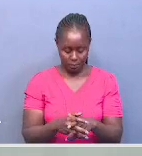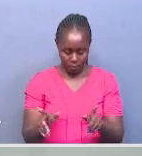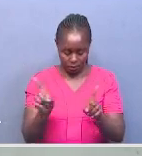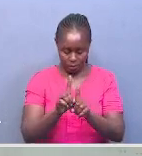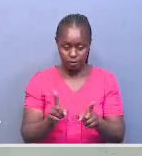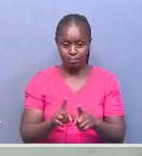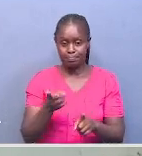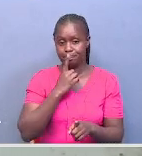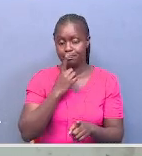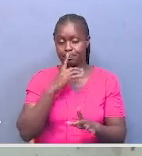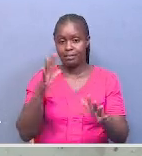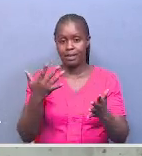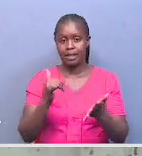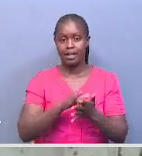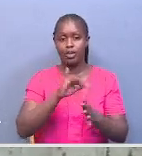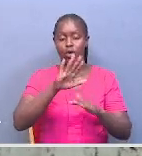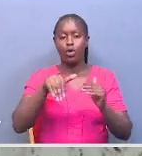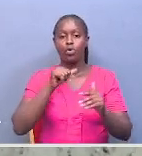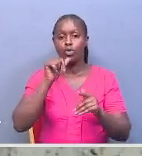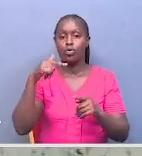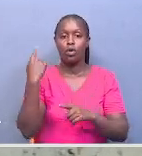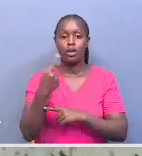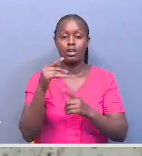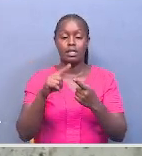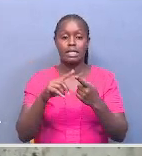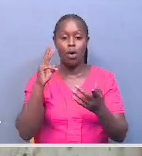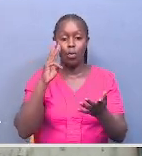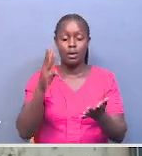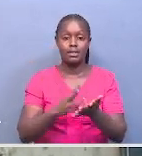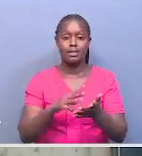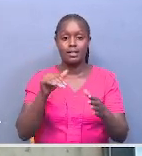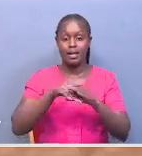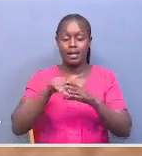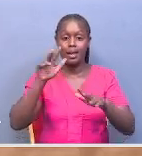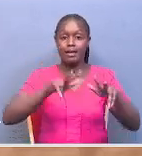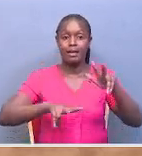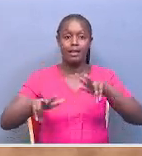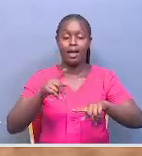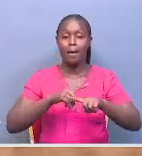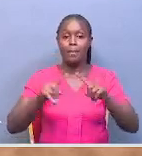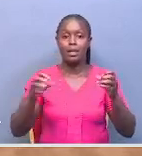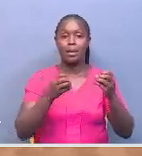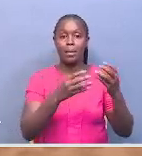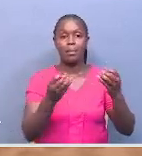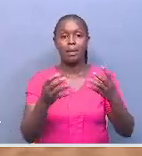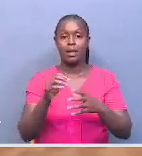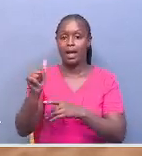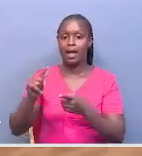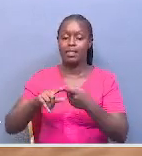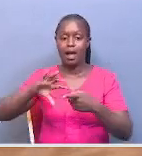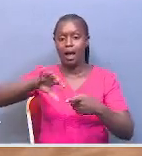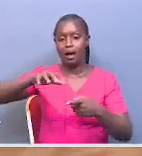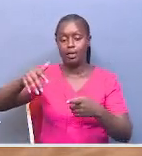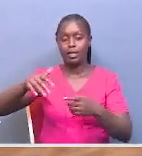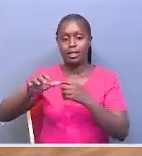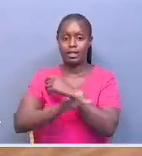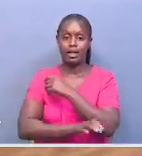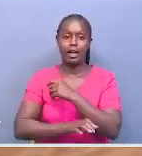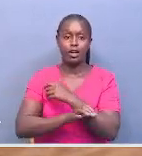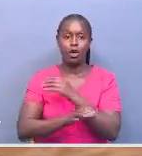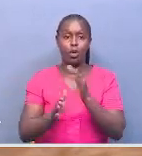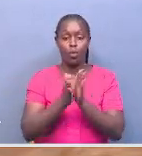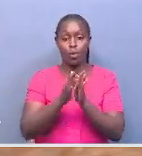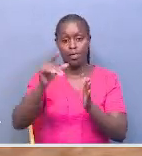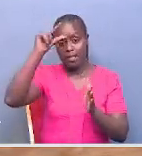Unionists say such stalemates are not only being witnessed in Kirinyaga County, but many other counties in the country, with the governors